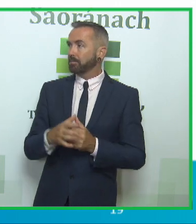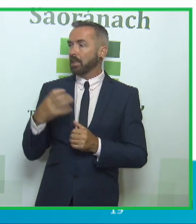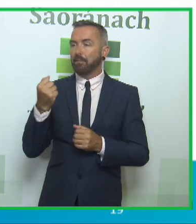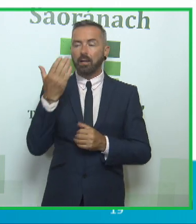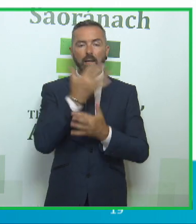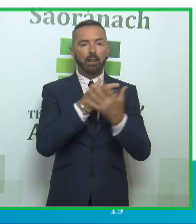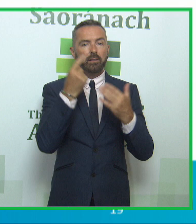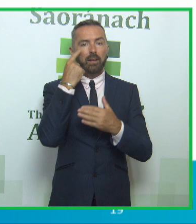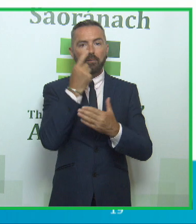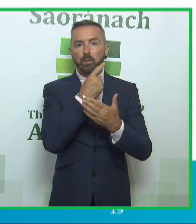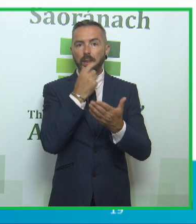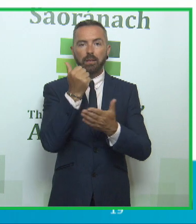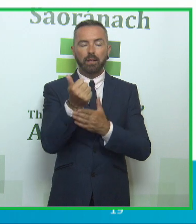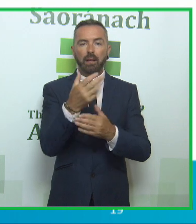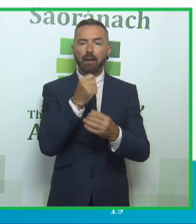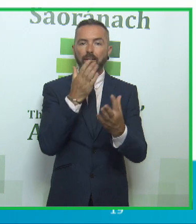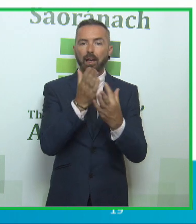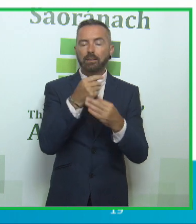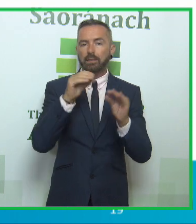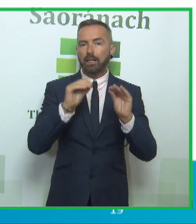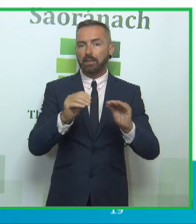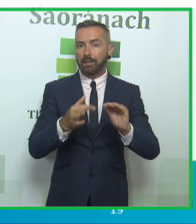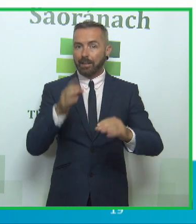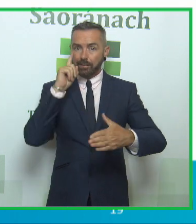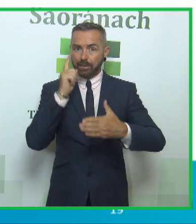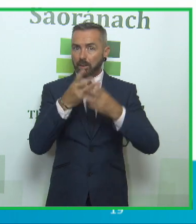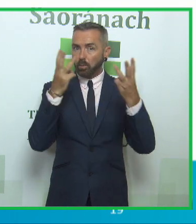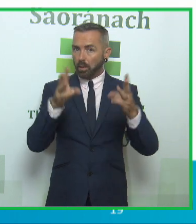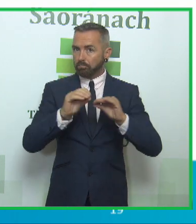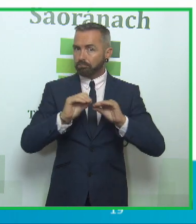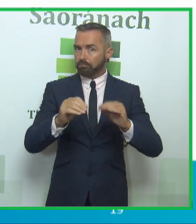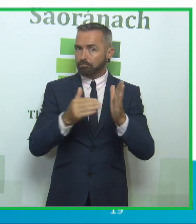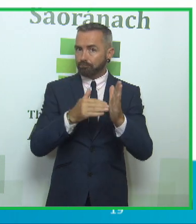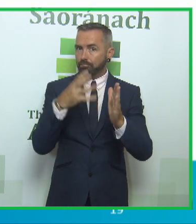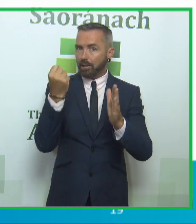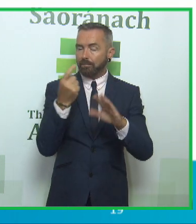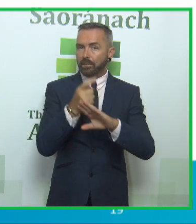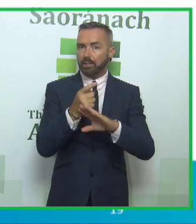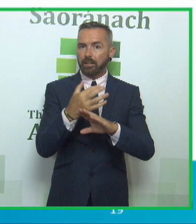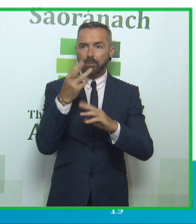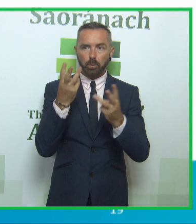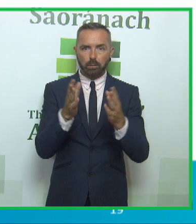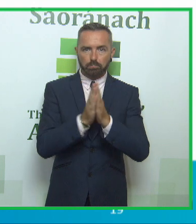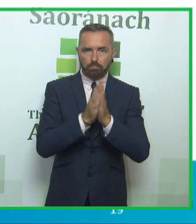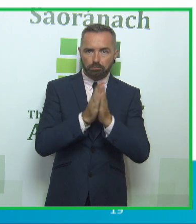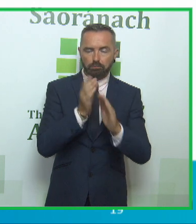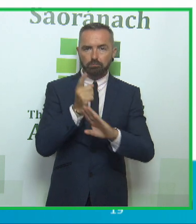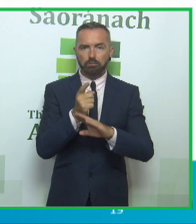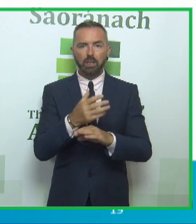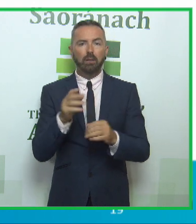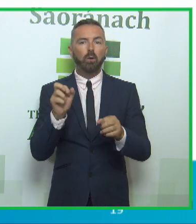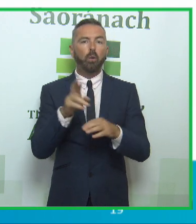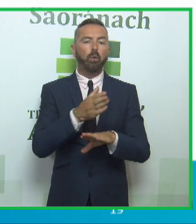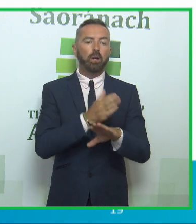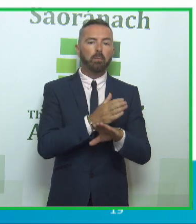there. They have access to education if they choose to, and if that's the appetite that they have, or indeed employment